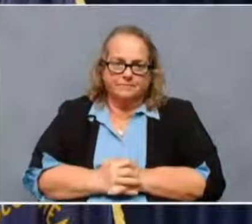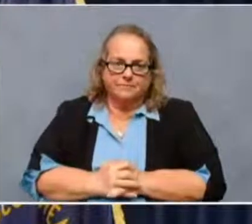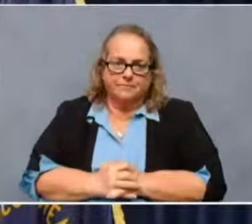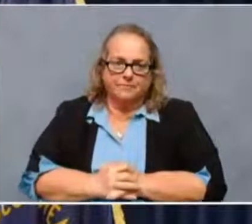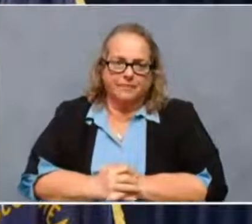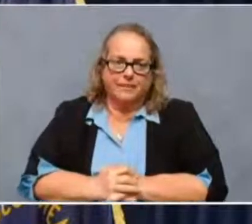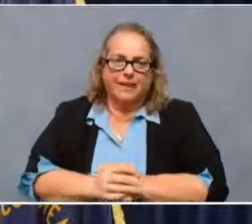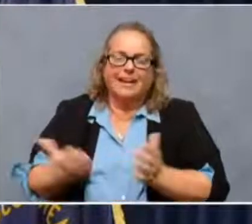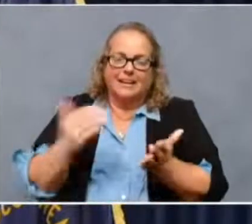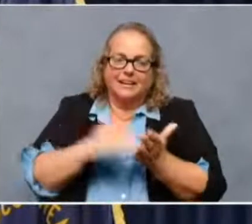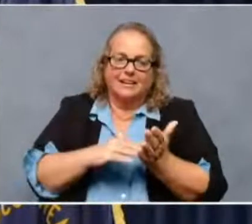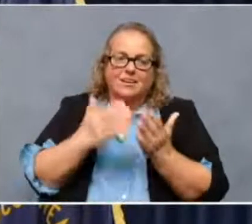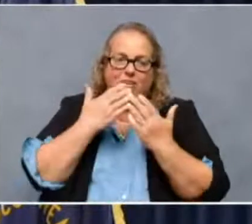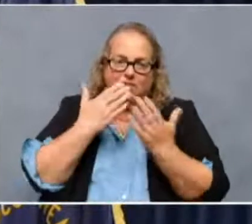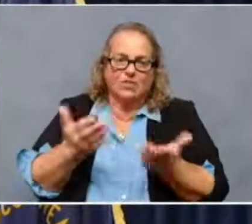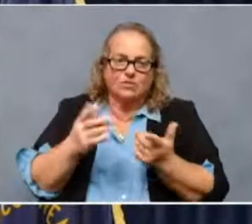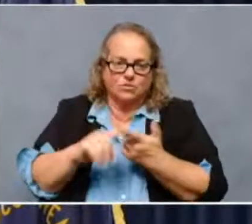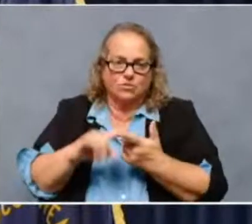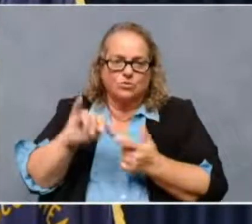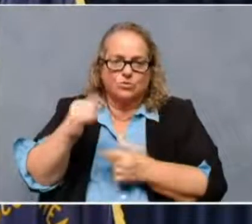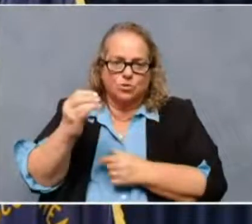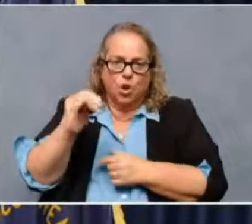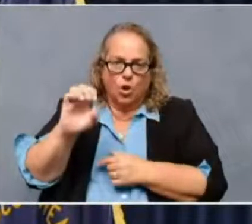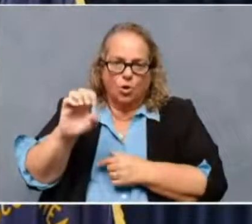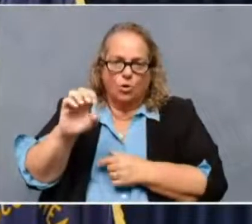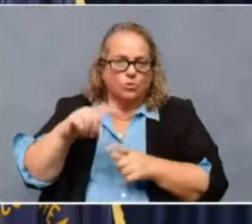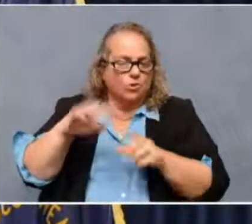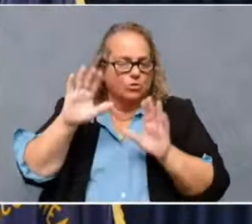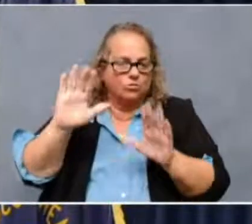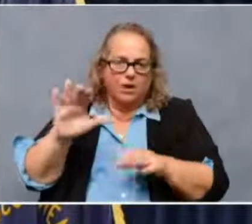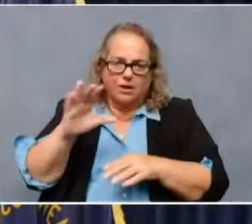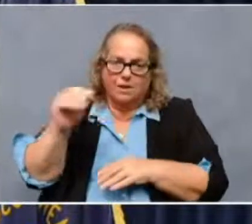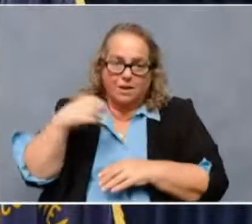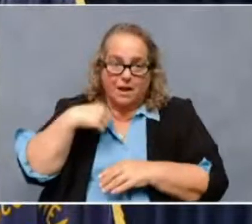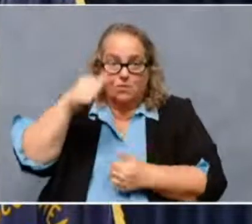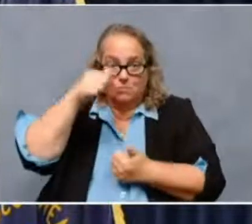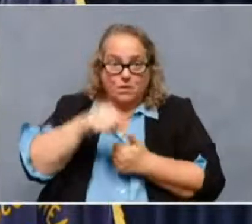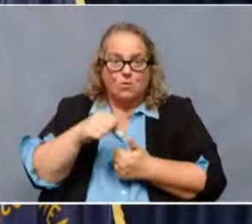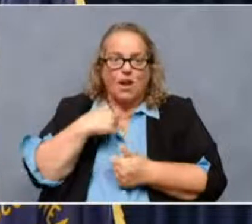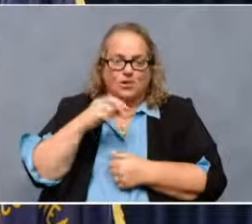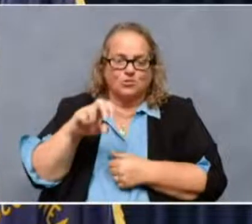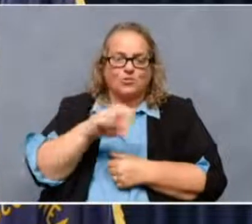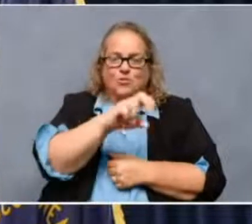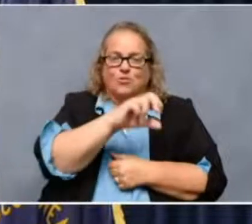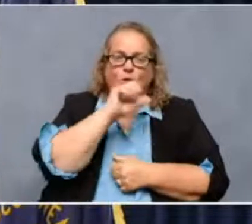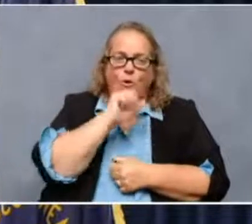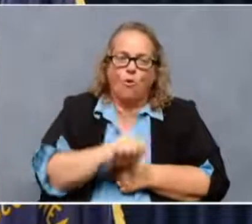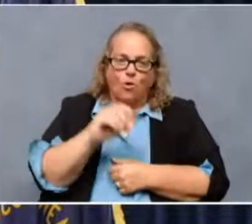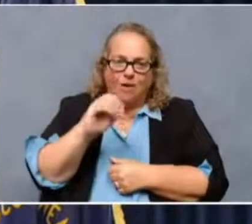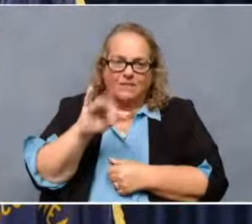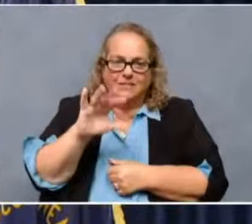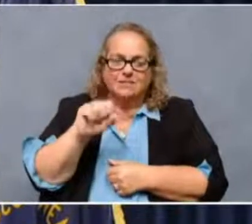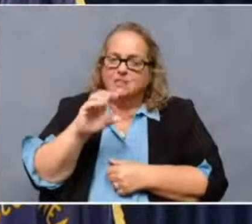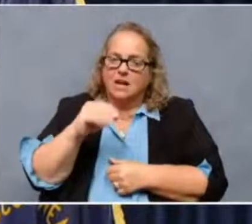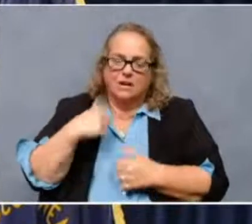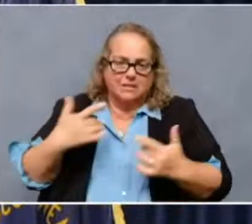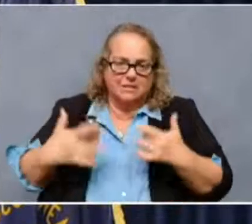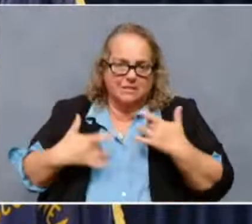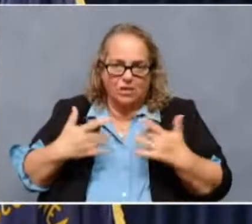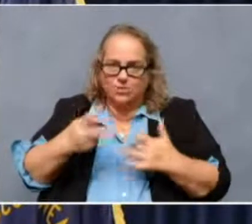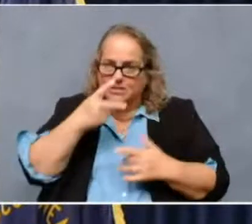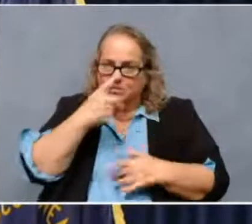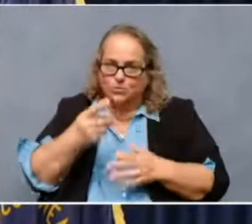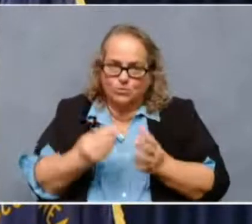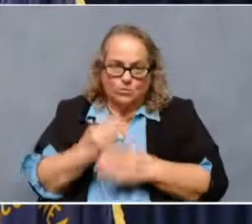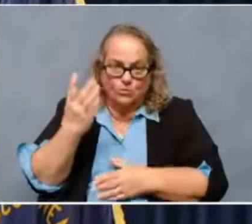again, thanks to Joe, to a great company. I remember touring the old office. So excited to see you grow.